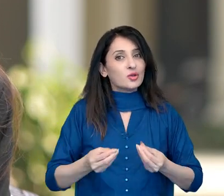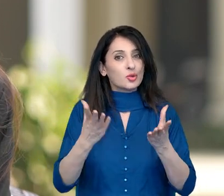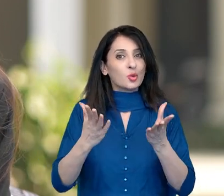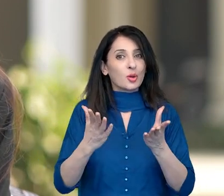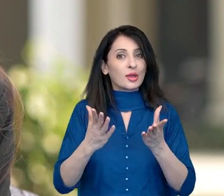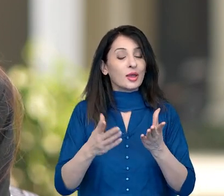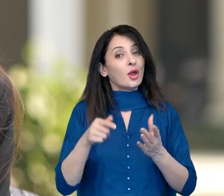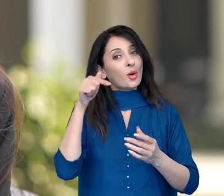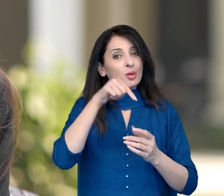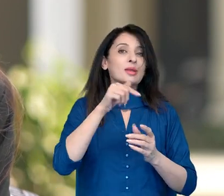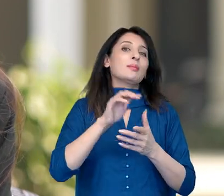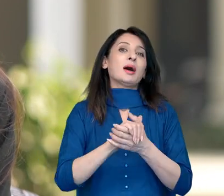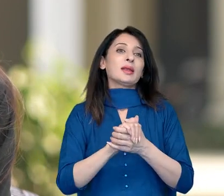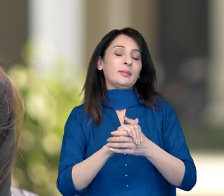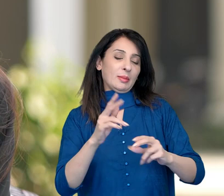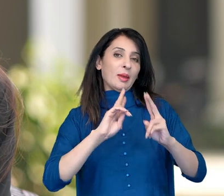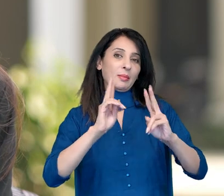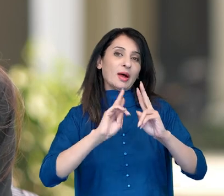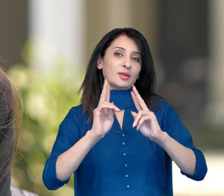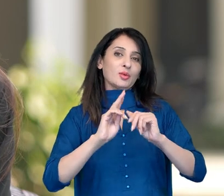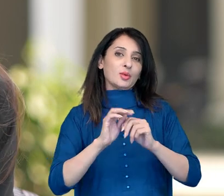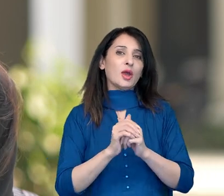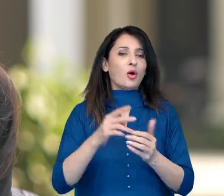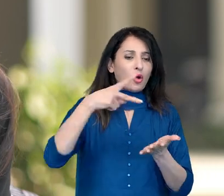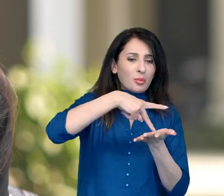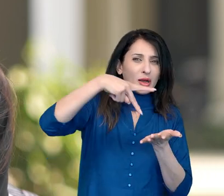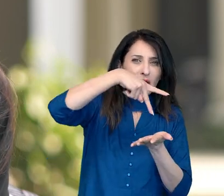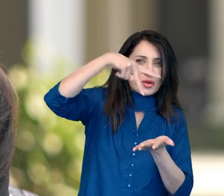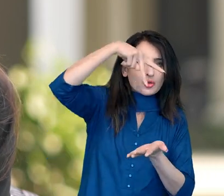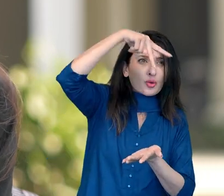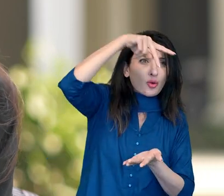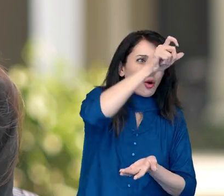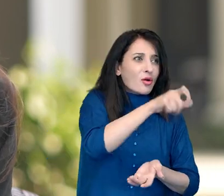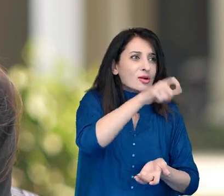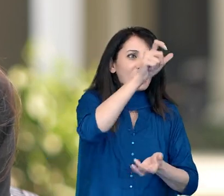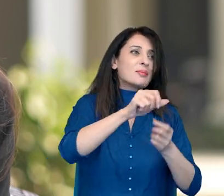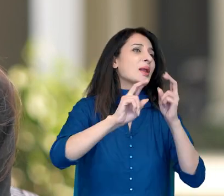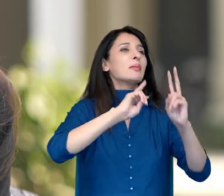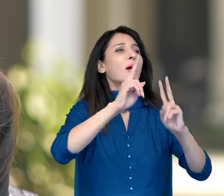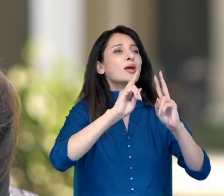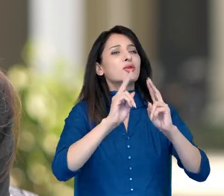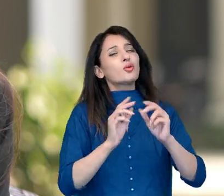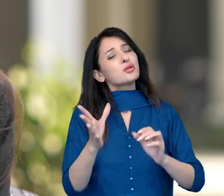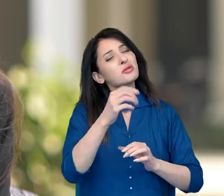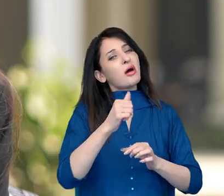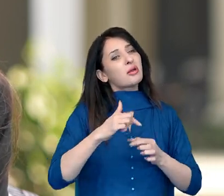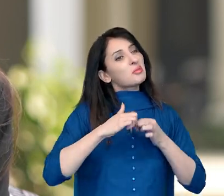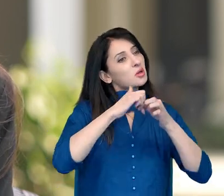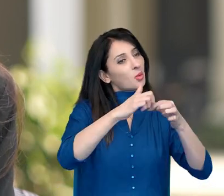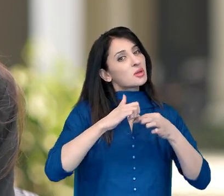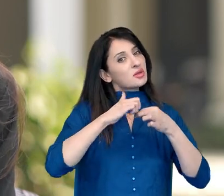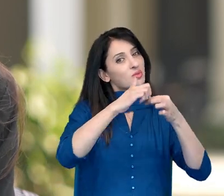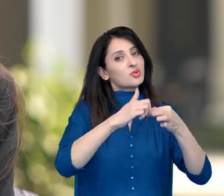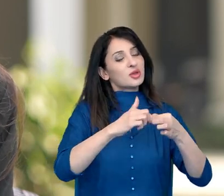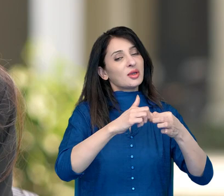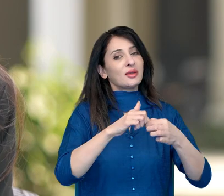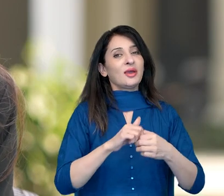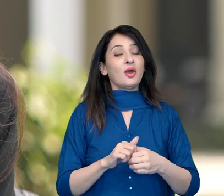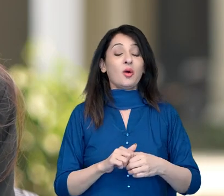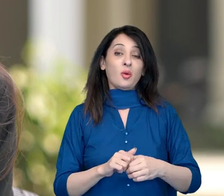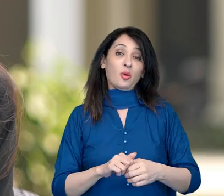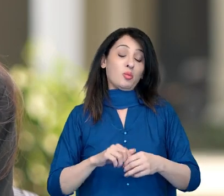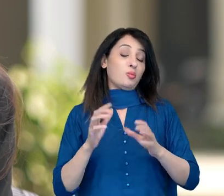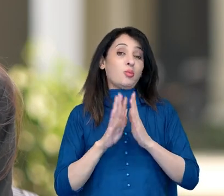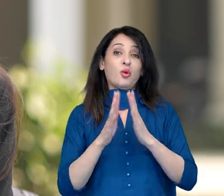were necessary equipment that the astronauts use and all the questions that I have had in my mind throughout those years. It